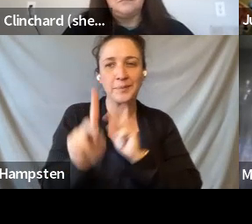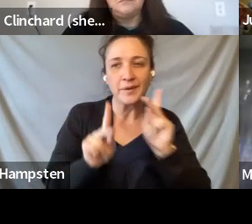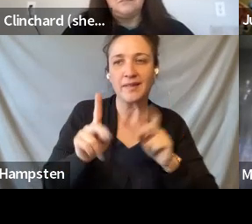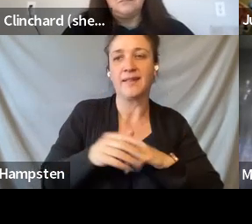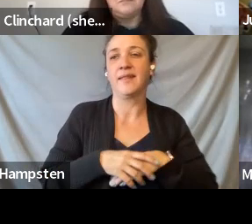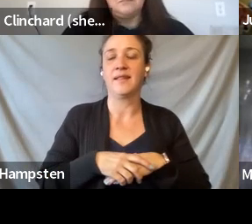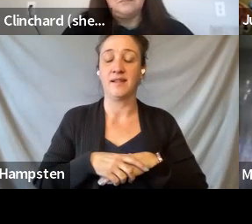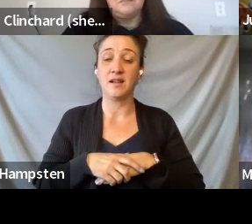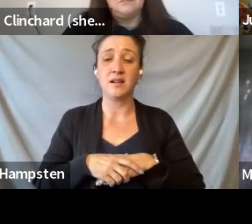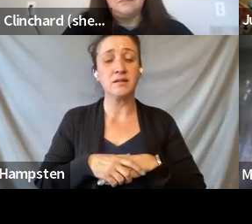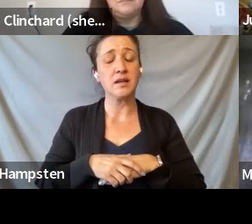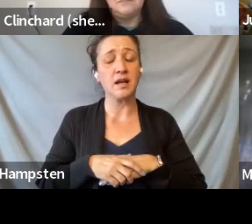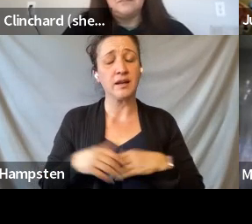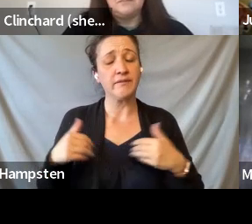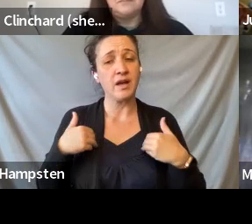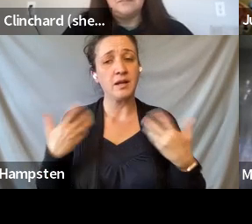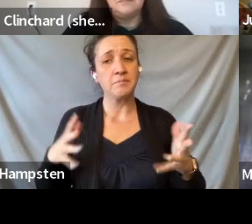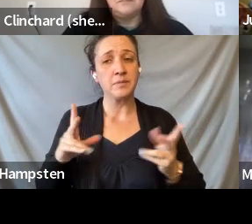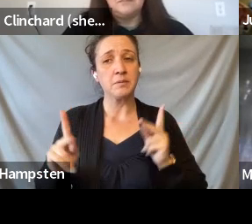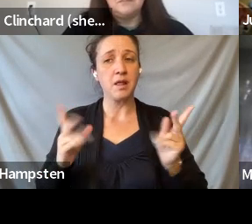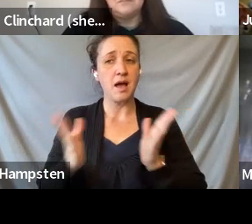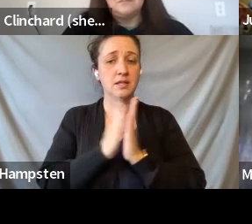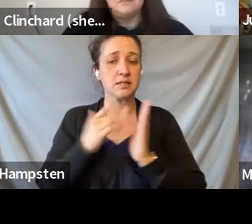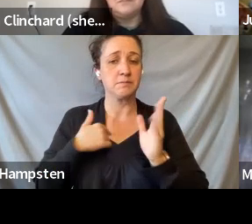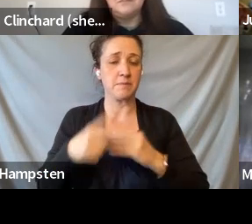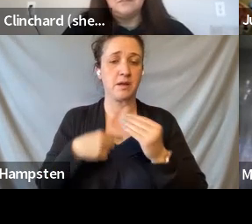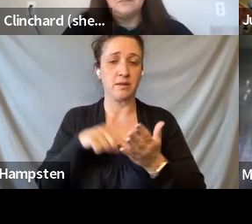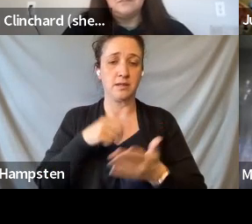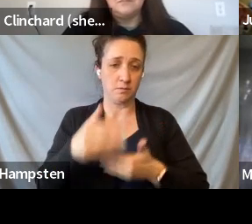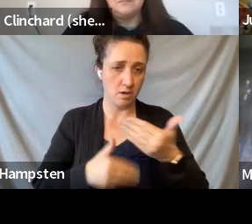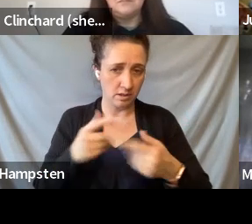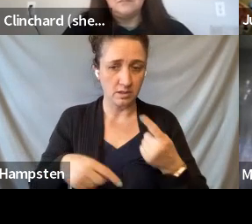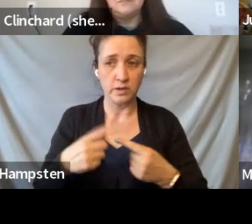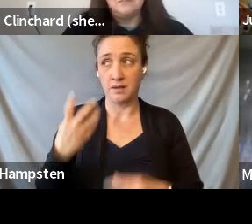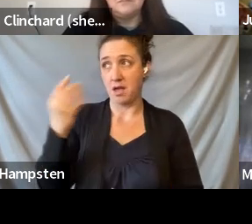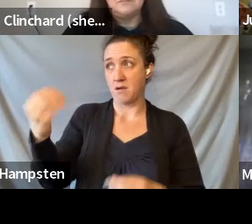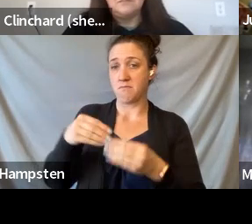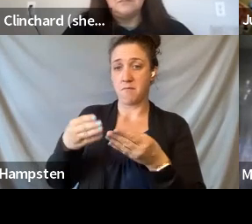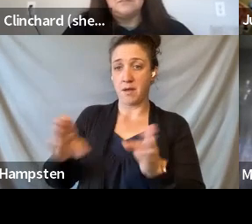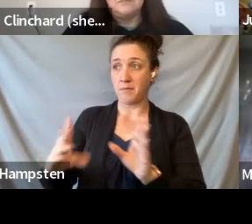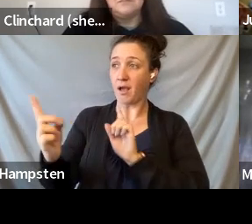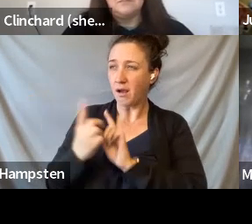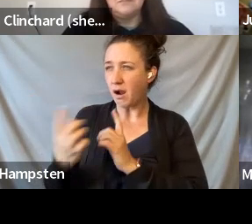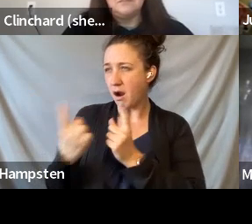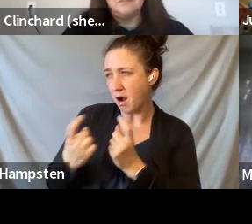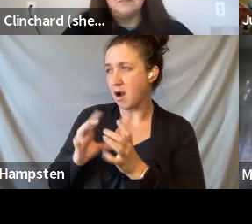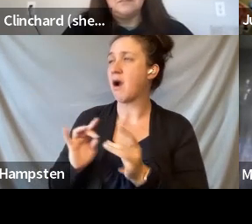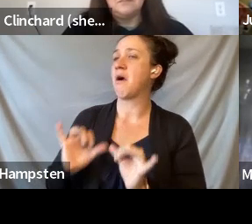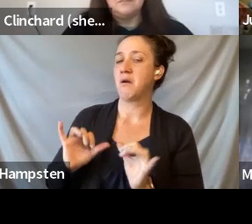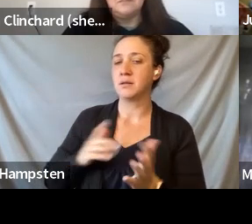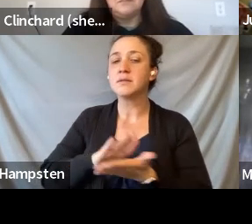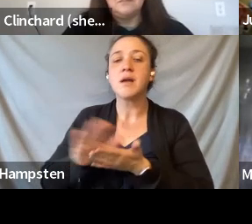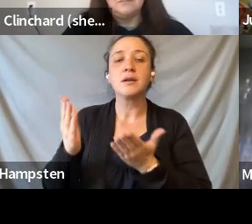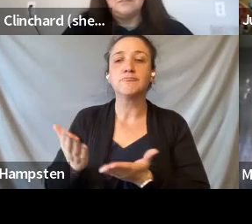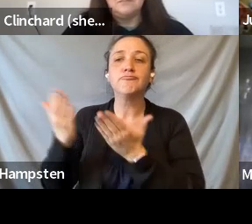I have people ask me about this process when I'm out in public, and it's just nice to be able to bring that to